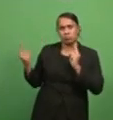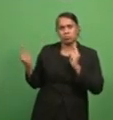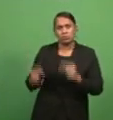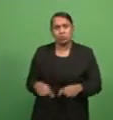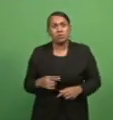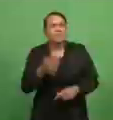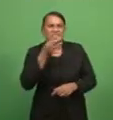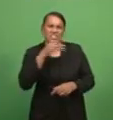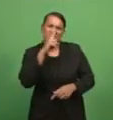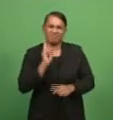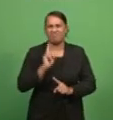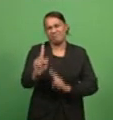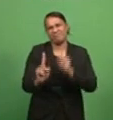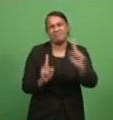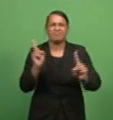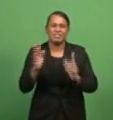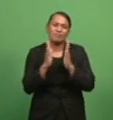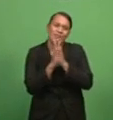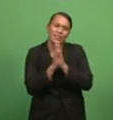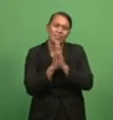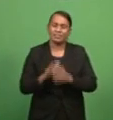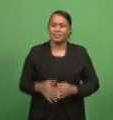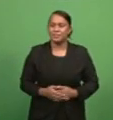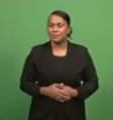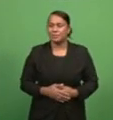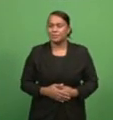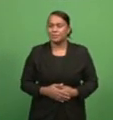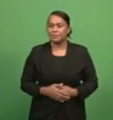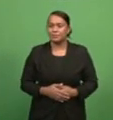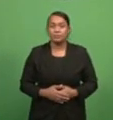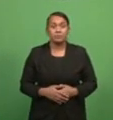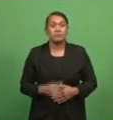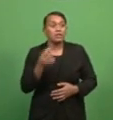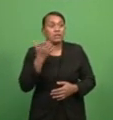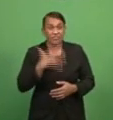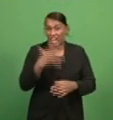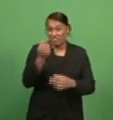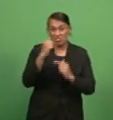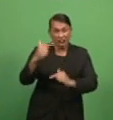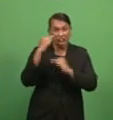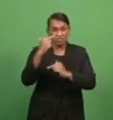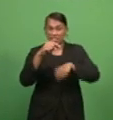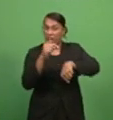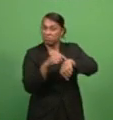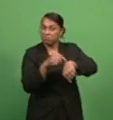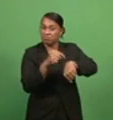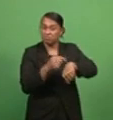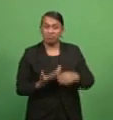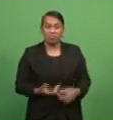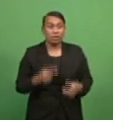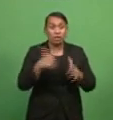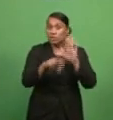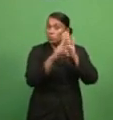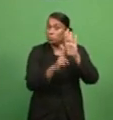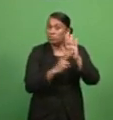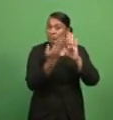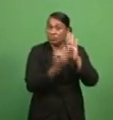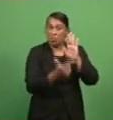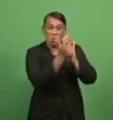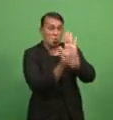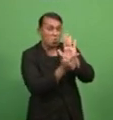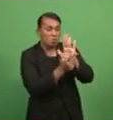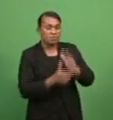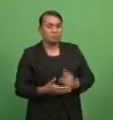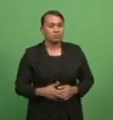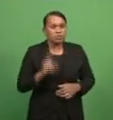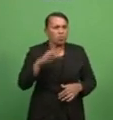prayers. Abide by the law and the restrictions and the limitations that are imposed by the authorities. Always listen to them and